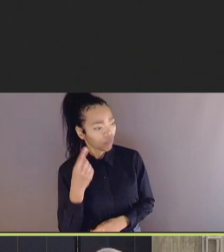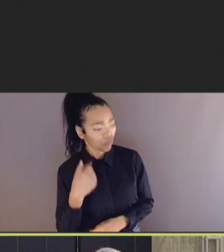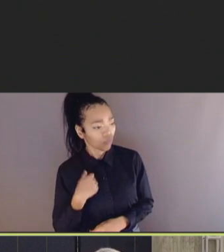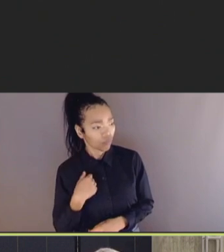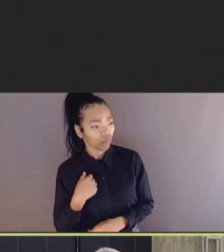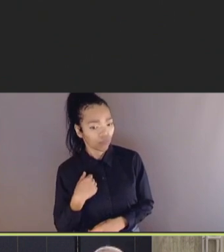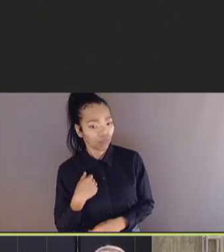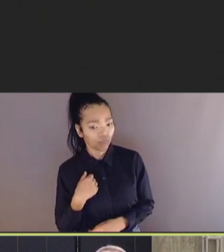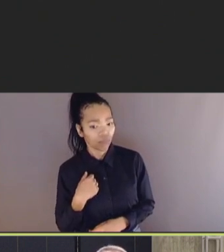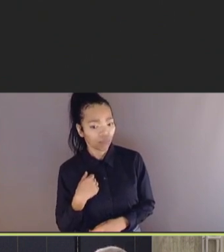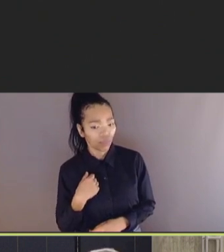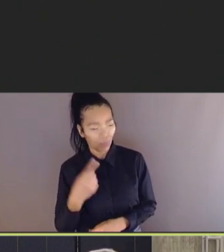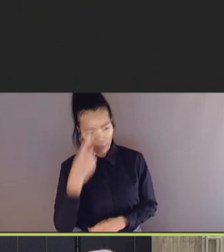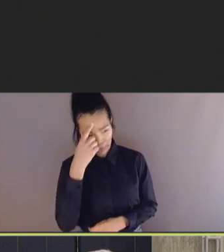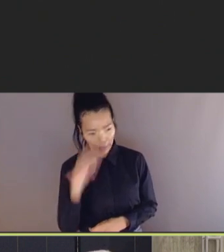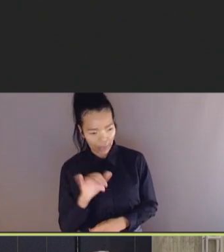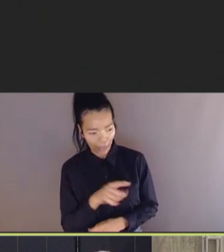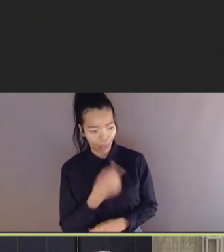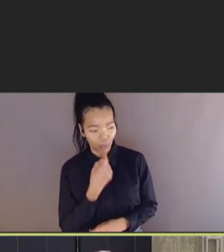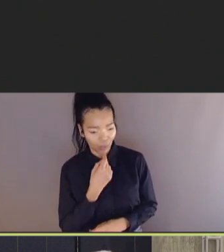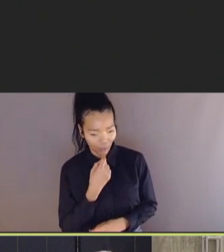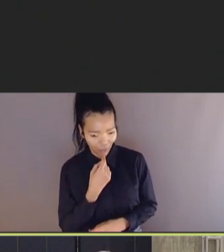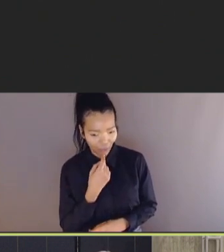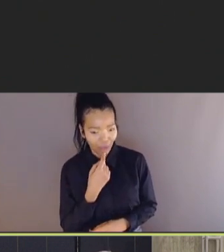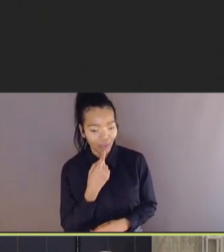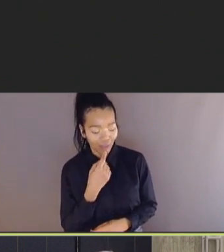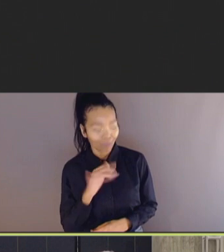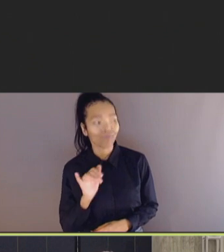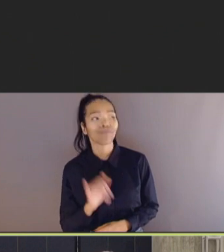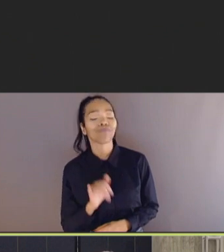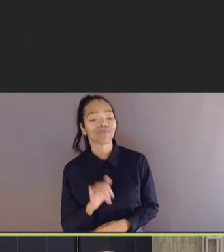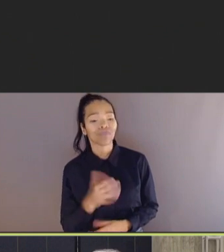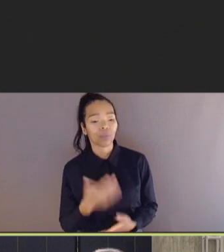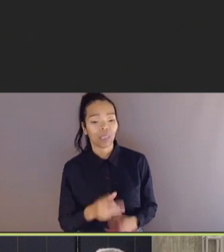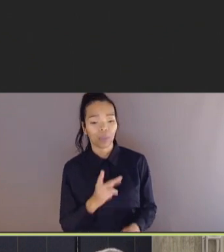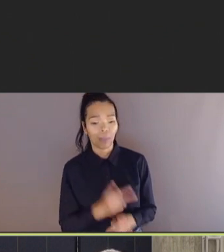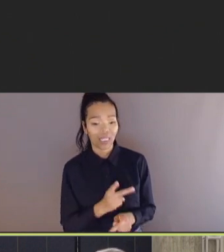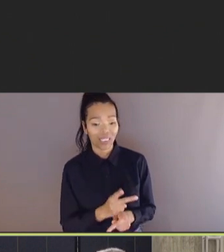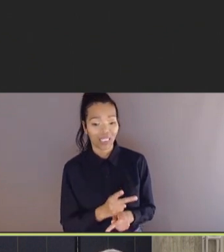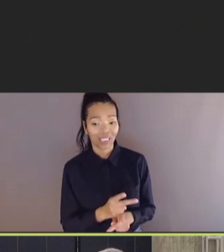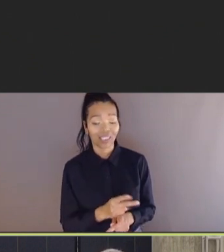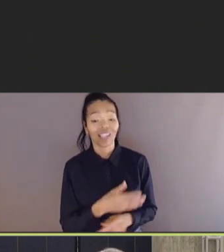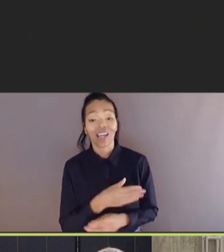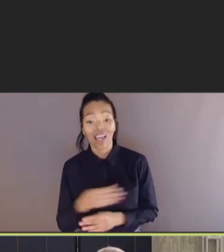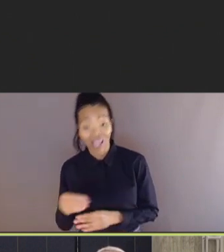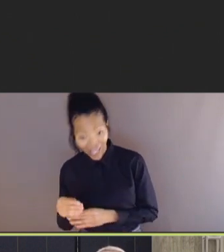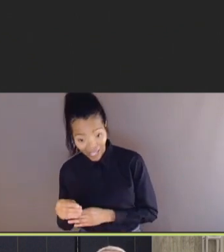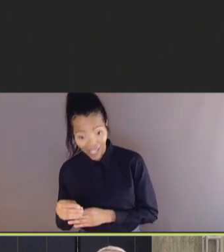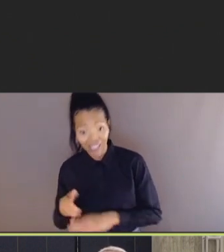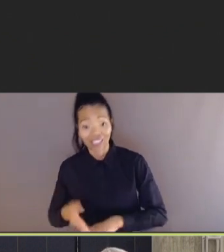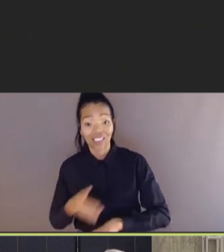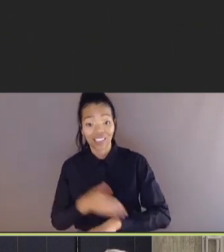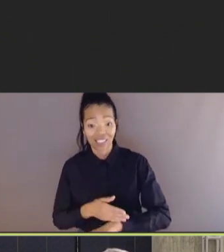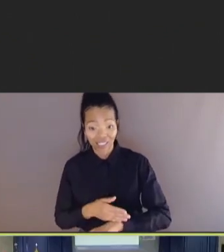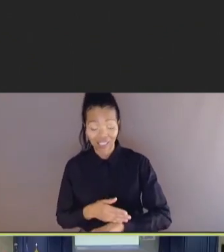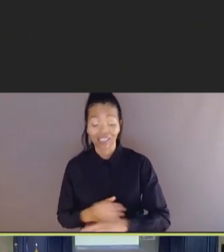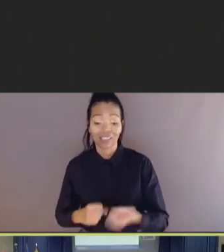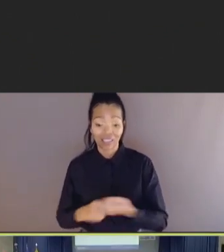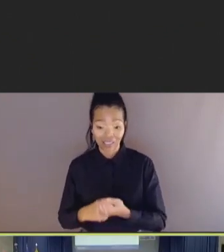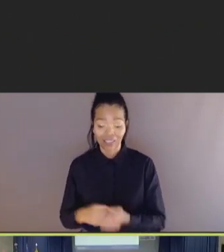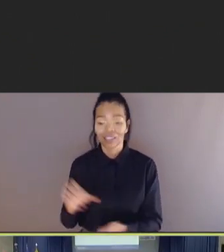I was just thinking as you were talking that maybe maintain and enhance would be a stronger